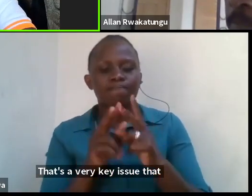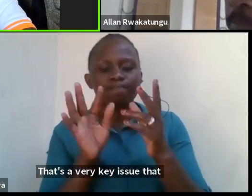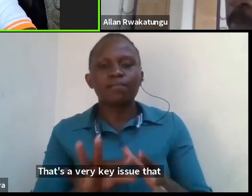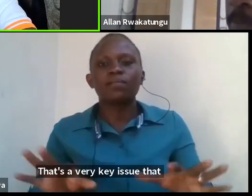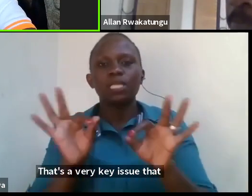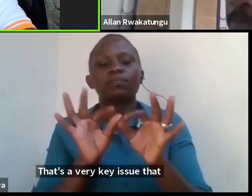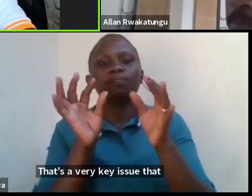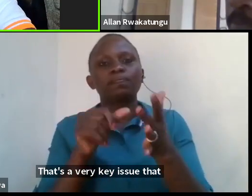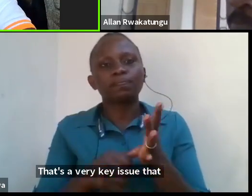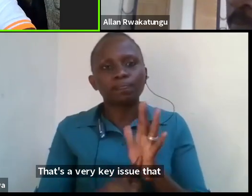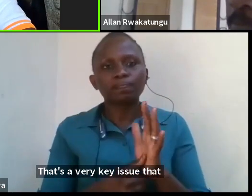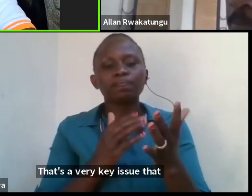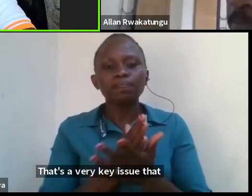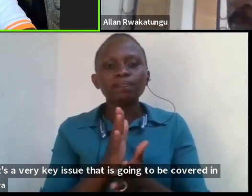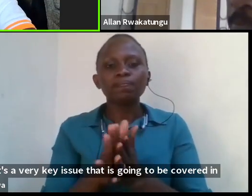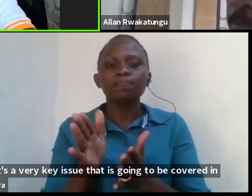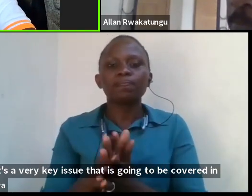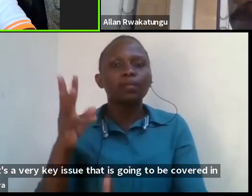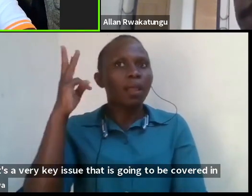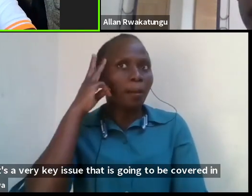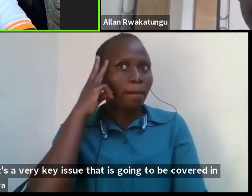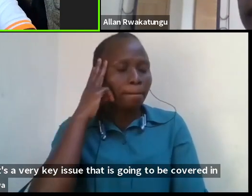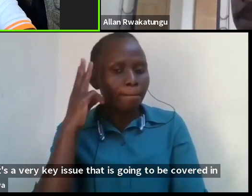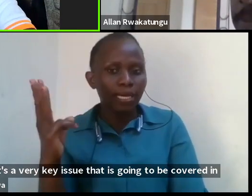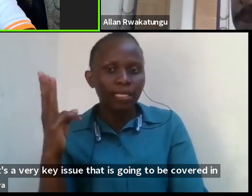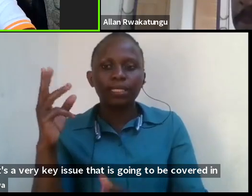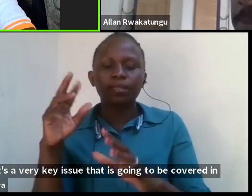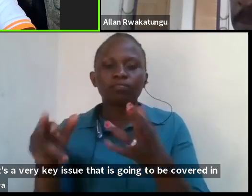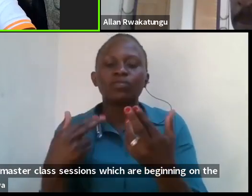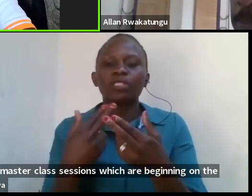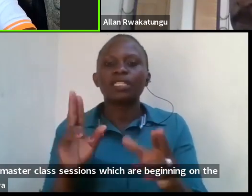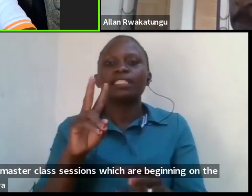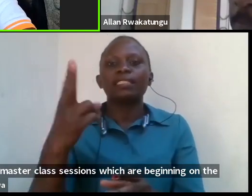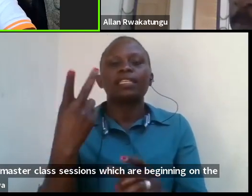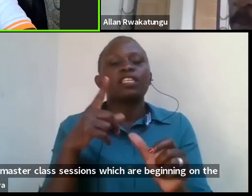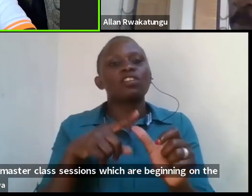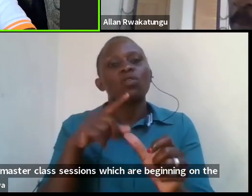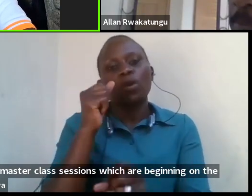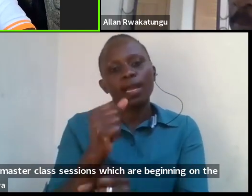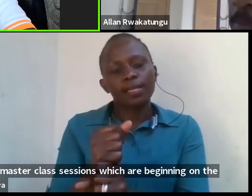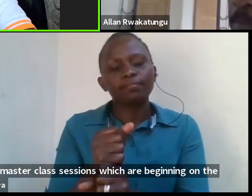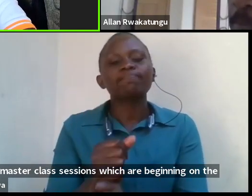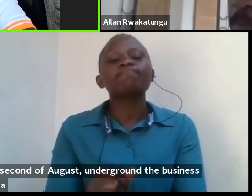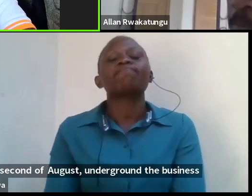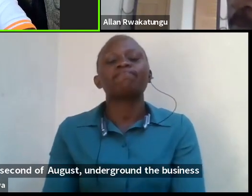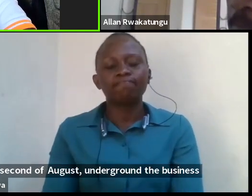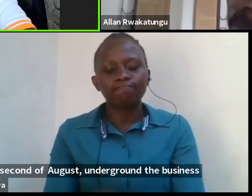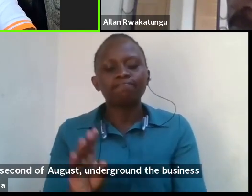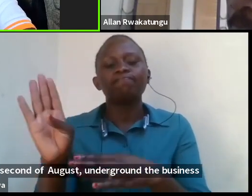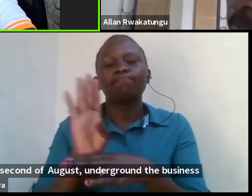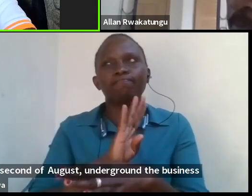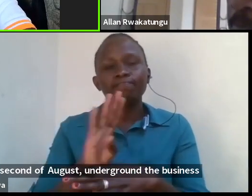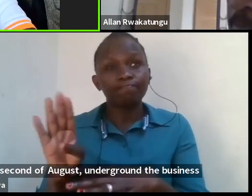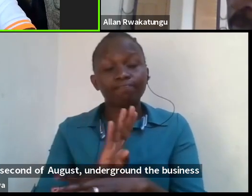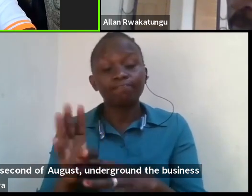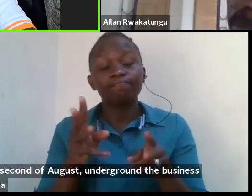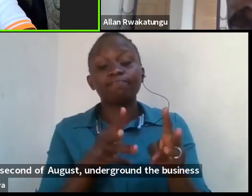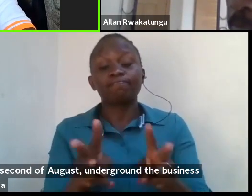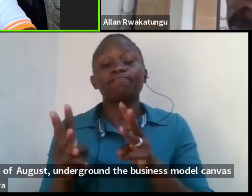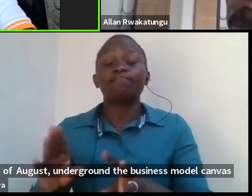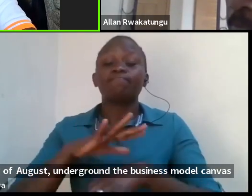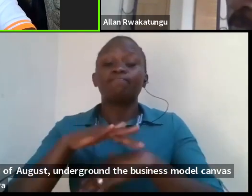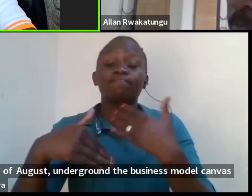going to be covered in the masterclass sessions, which are beginning on the 2nd of August. And around the business model canvas is a whole section